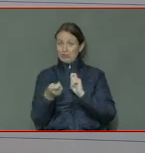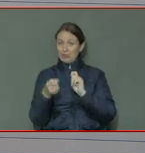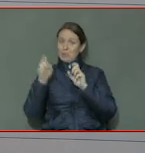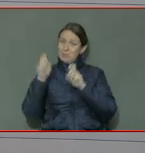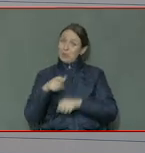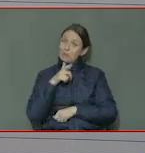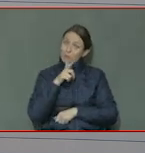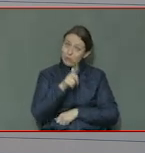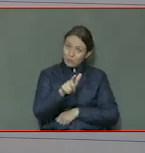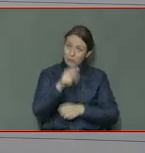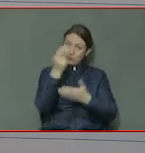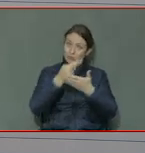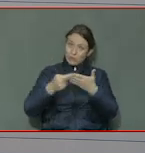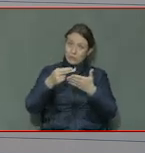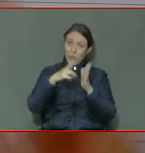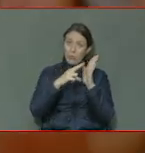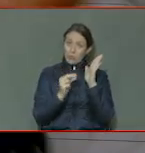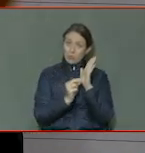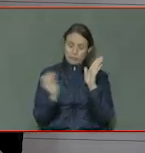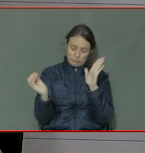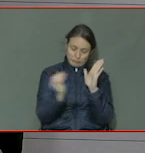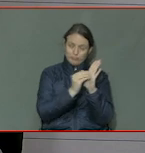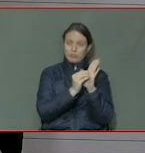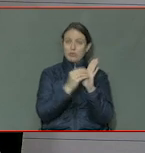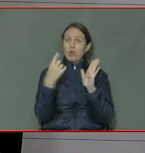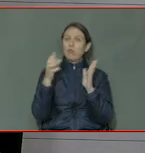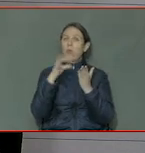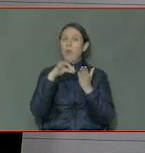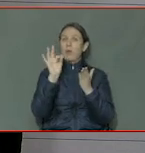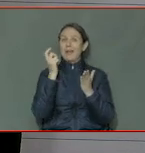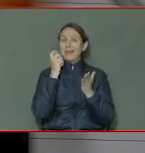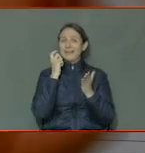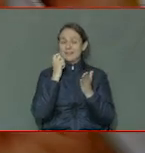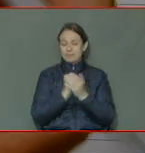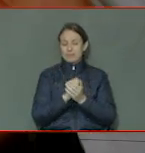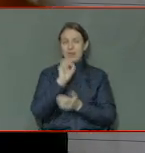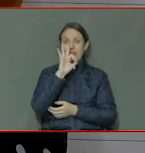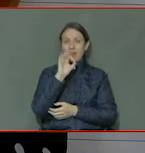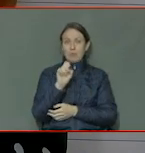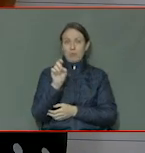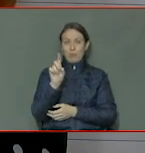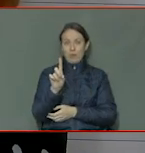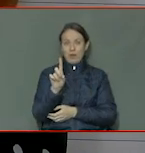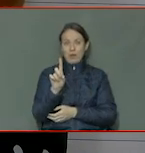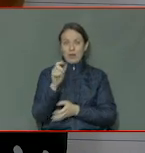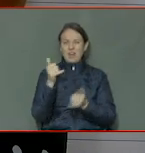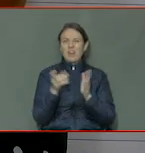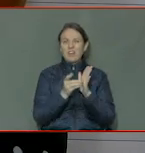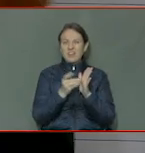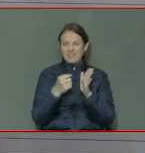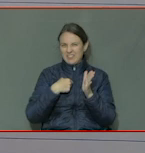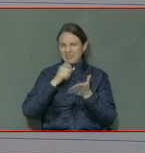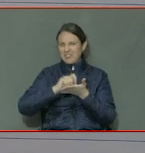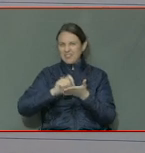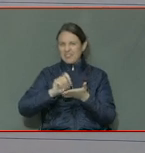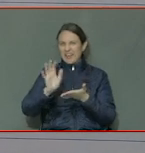because otherwise it's very difficult to mark. Okay, 3.1. I'm not going to write all the definitions. Here